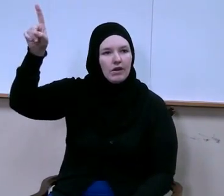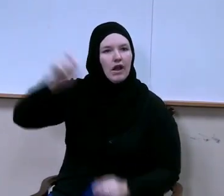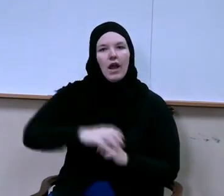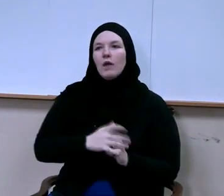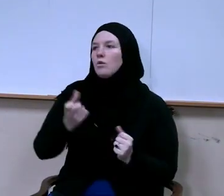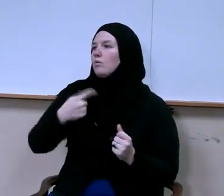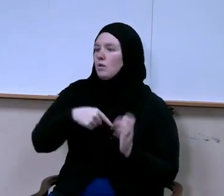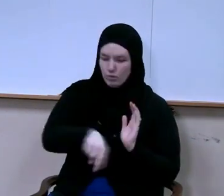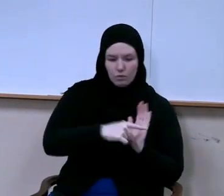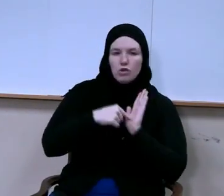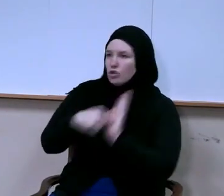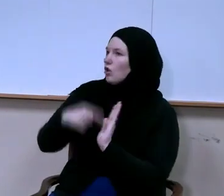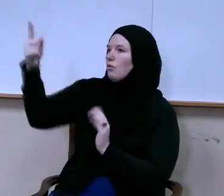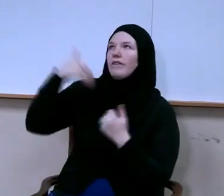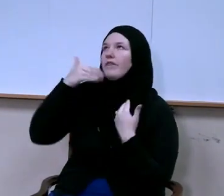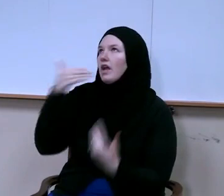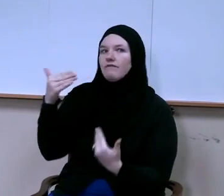grateful and appreciative we are.